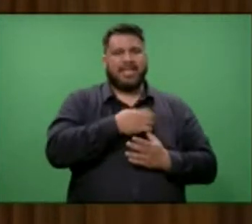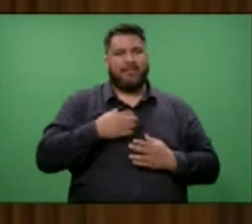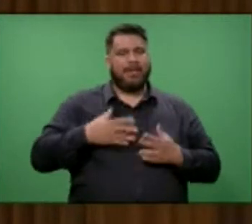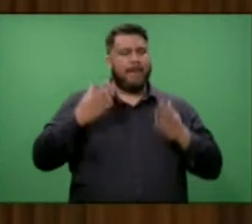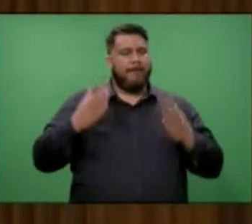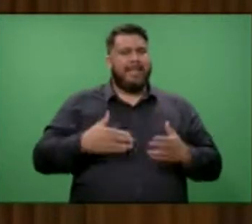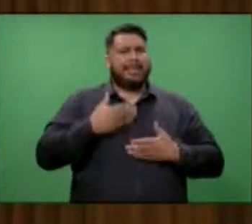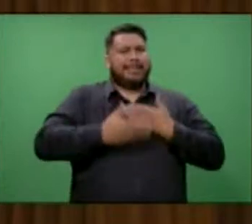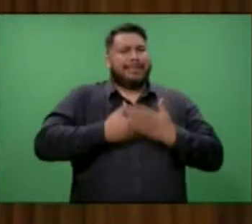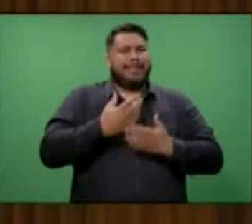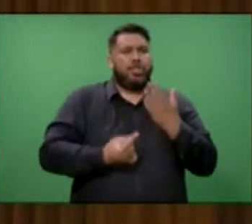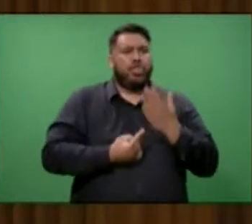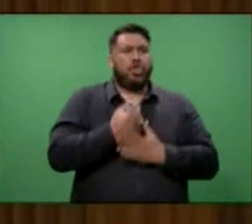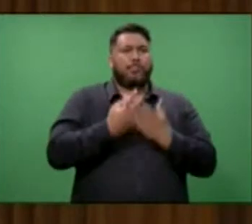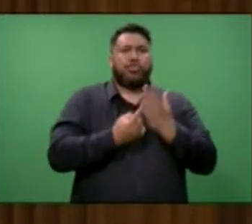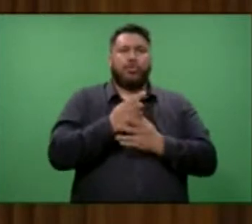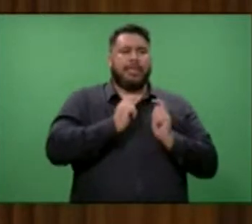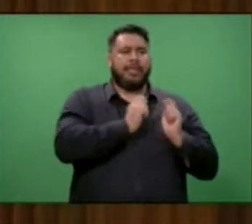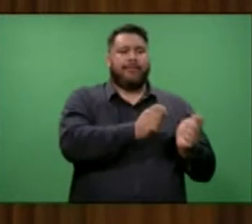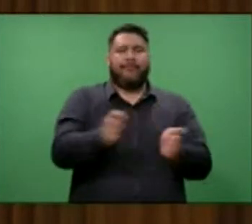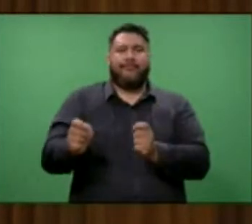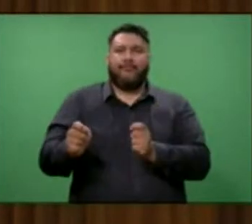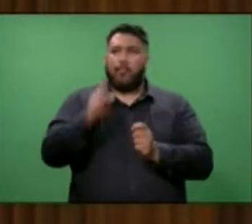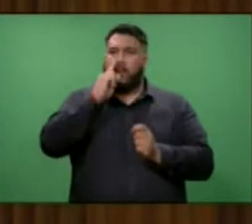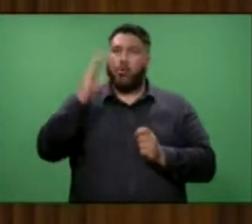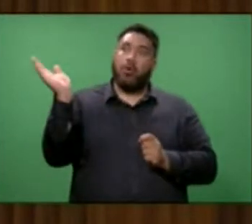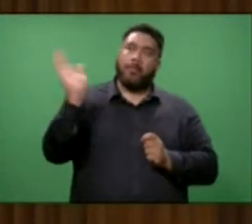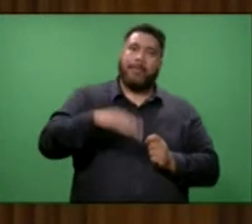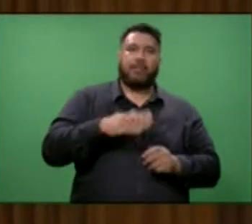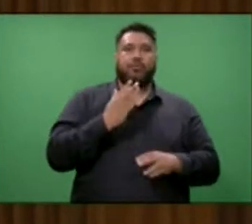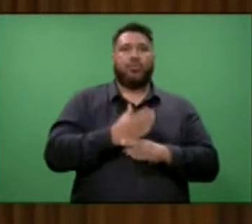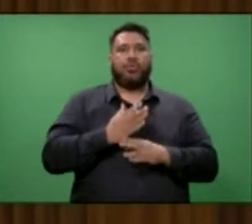creating opportunities for people to get back to work.